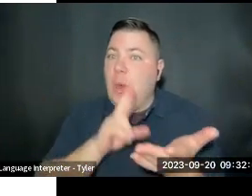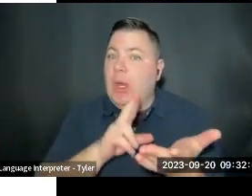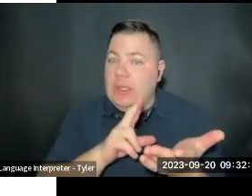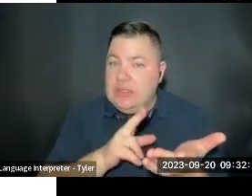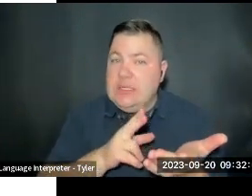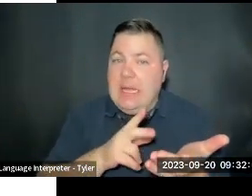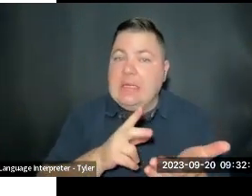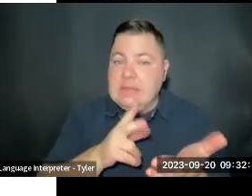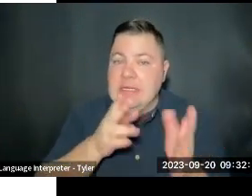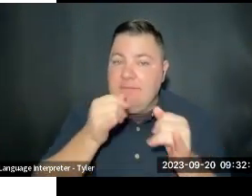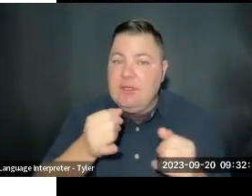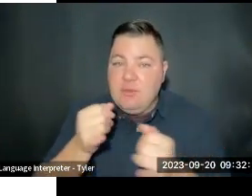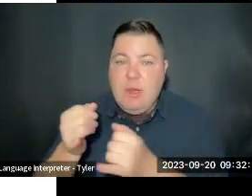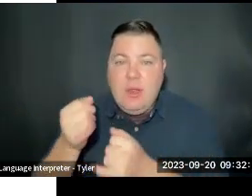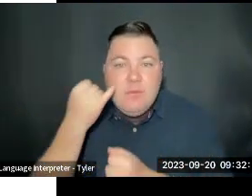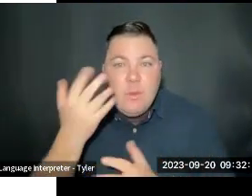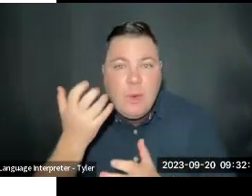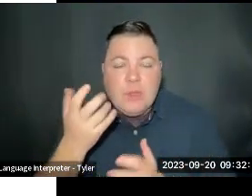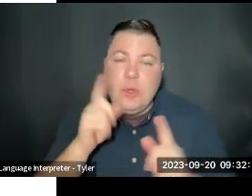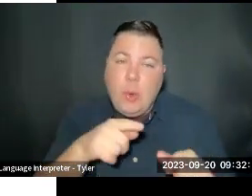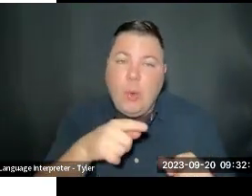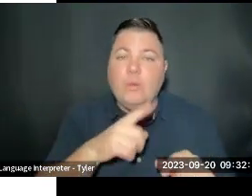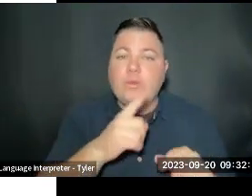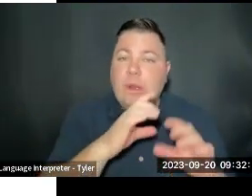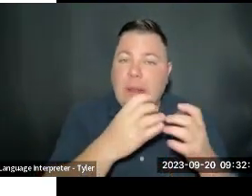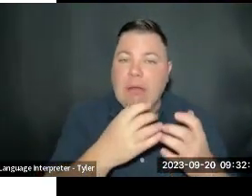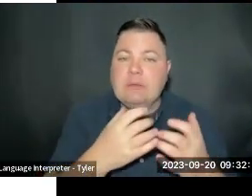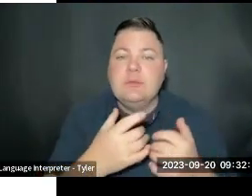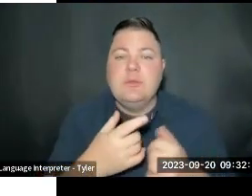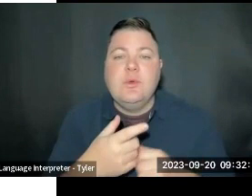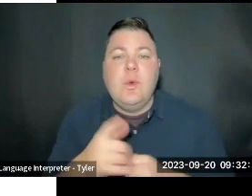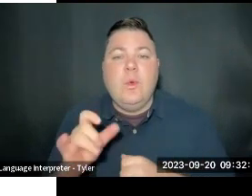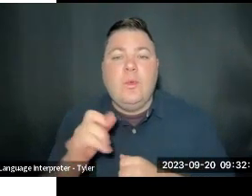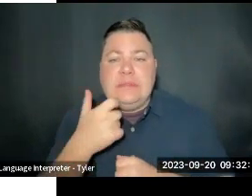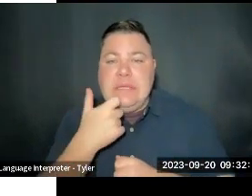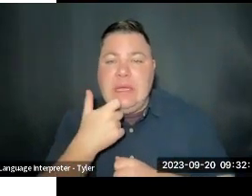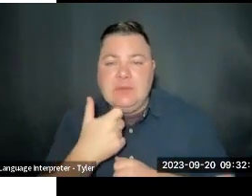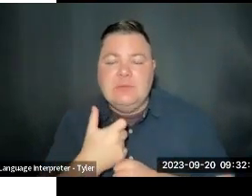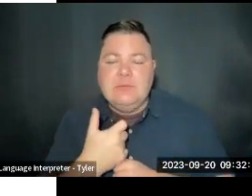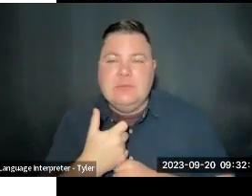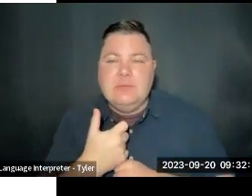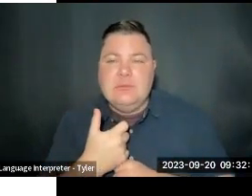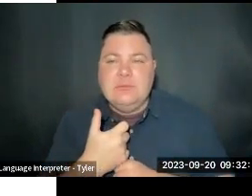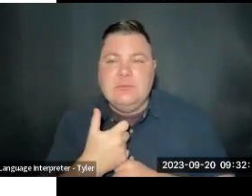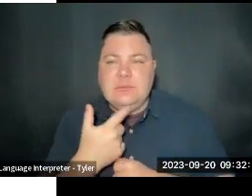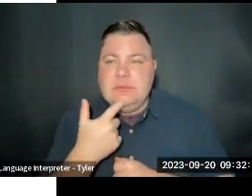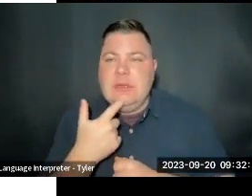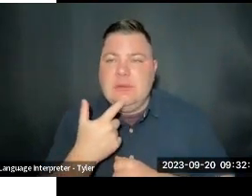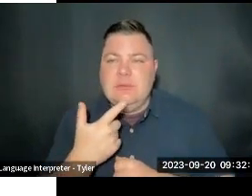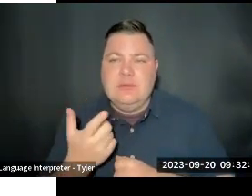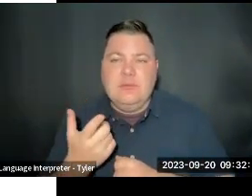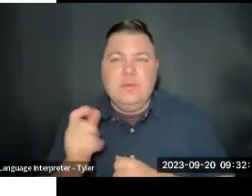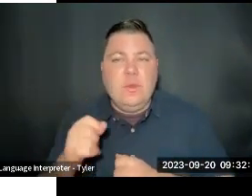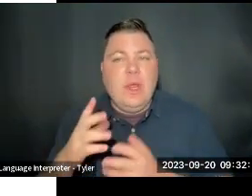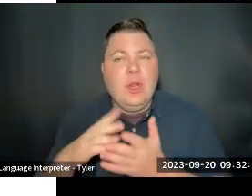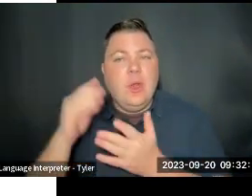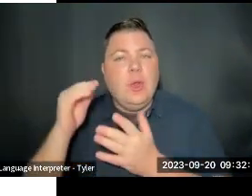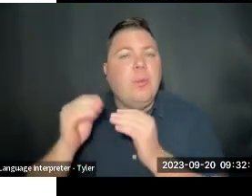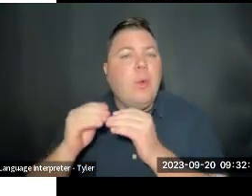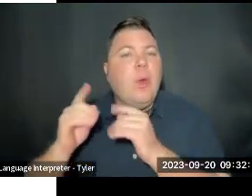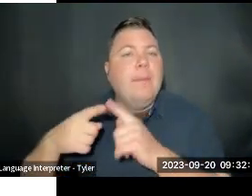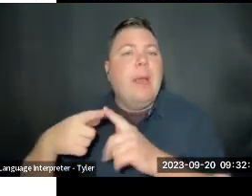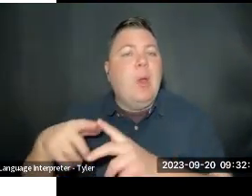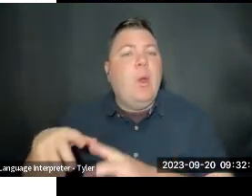one of those courses, or like I mentioned on the previous slide, you can learn more about hosting a course for